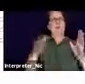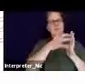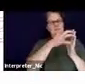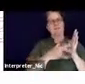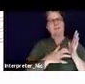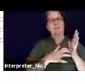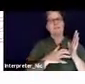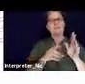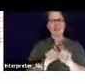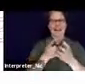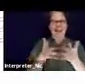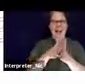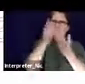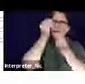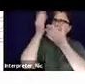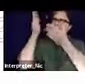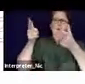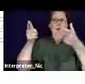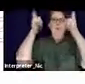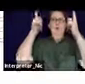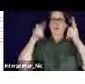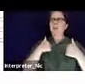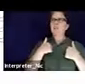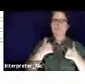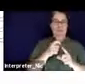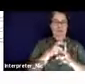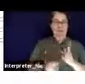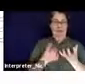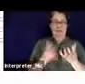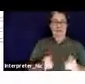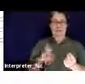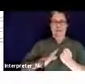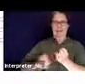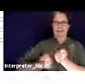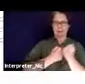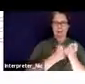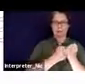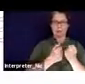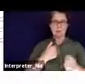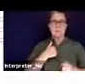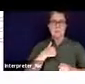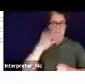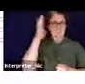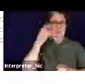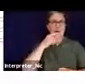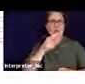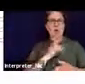about disability to get the support we need. And as I've already shared with you, over 76% of individuals don't want